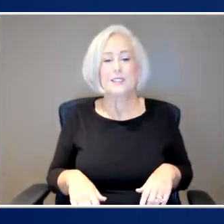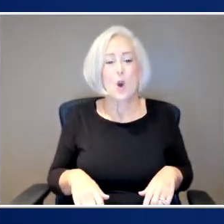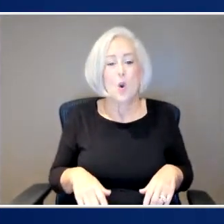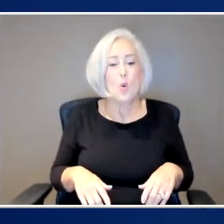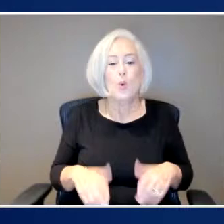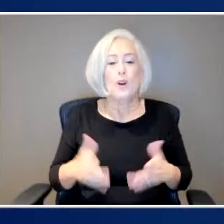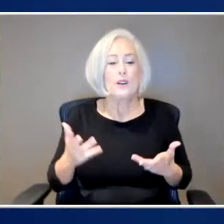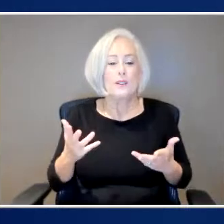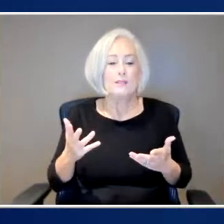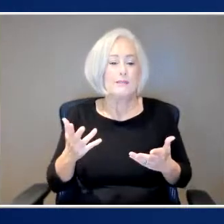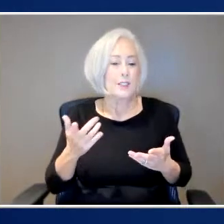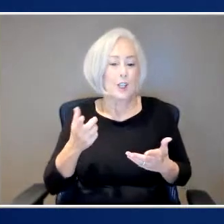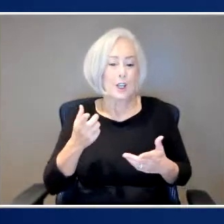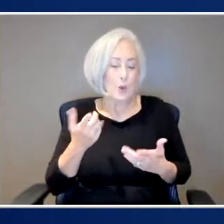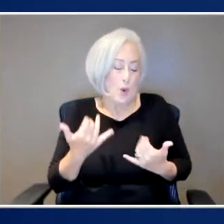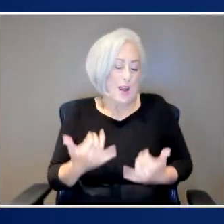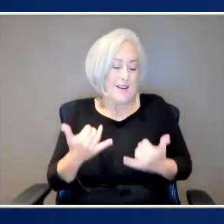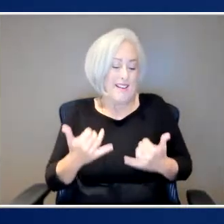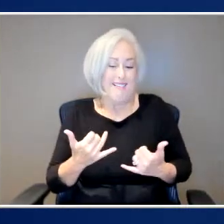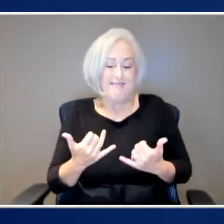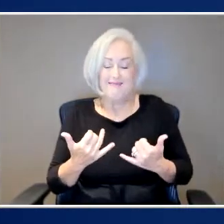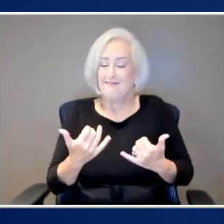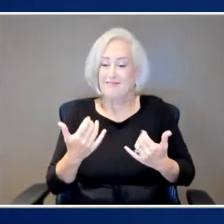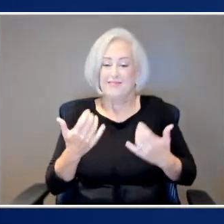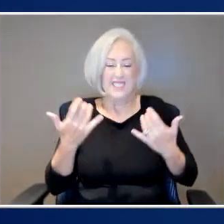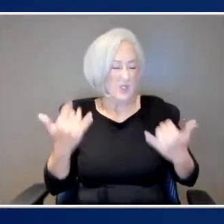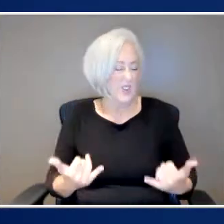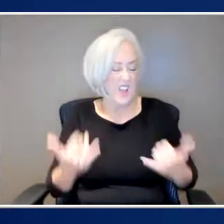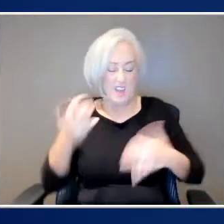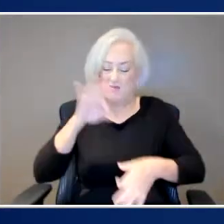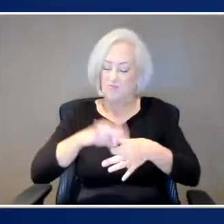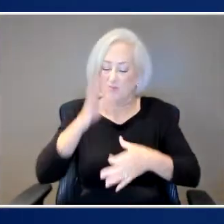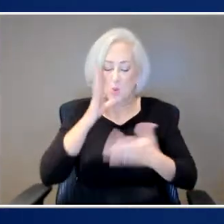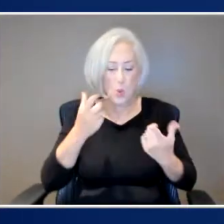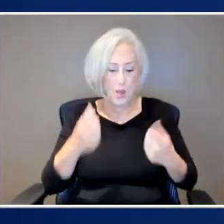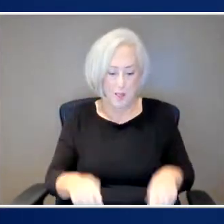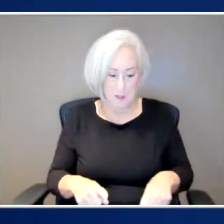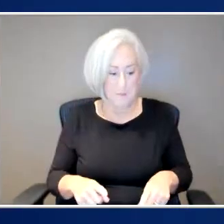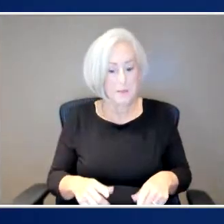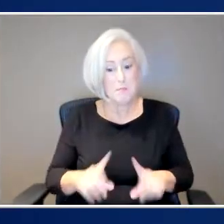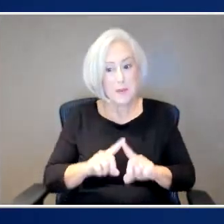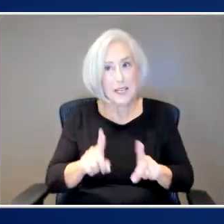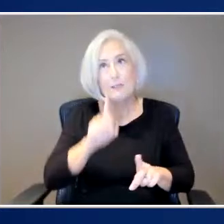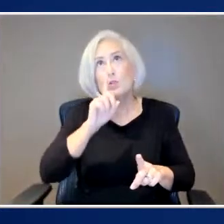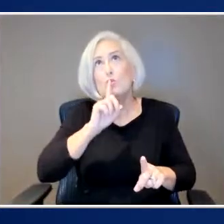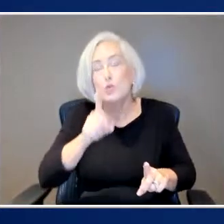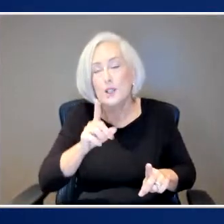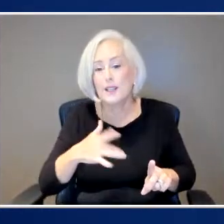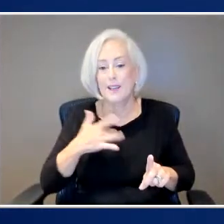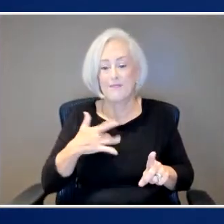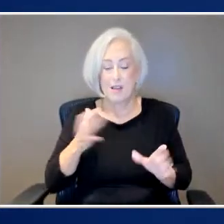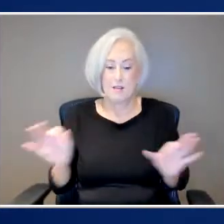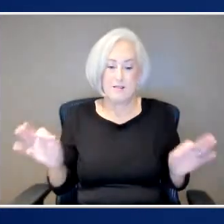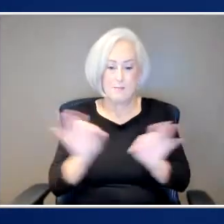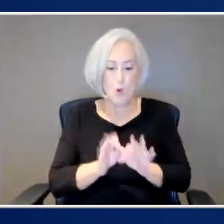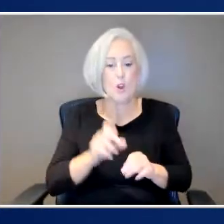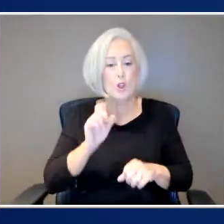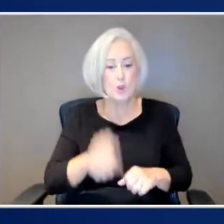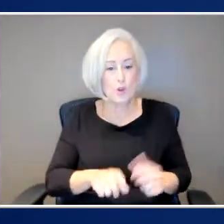but you should have been doing that, and that would give you a sense of agency rather than doom scrolling where you're just getting information